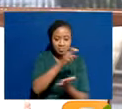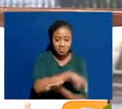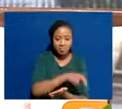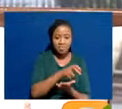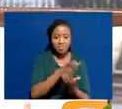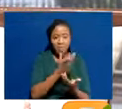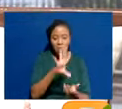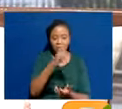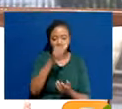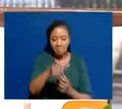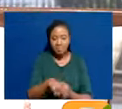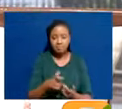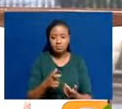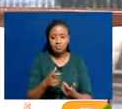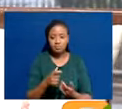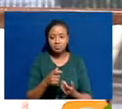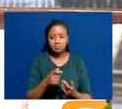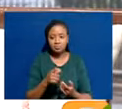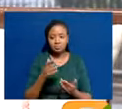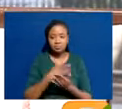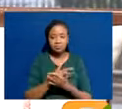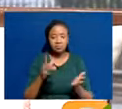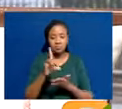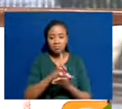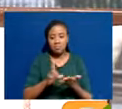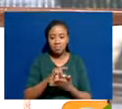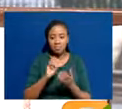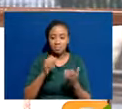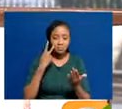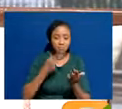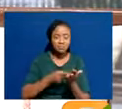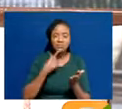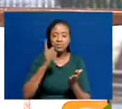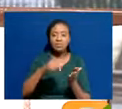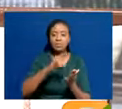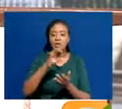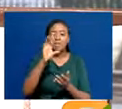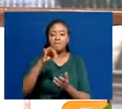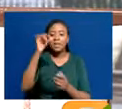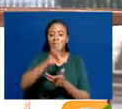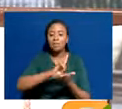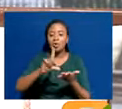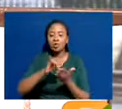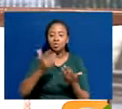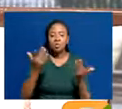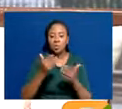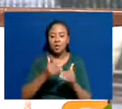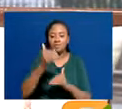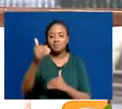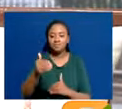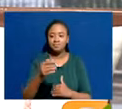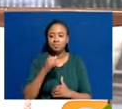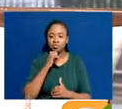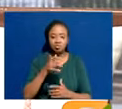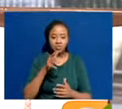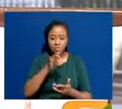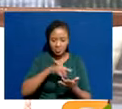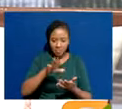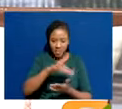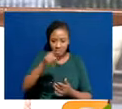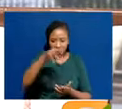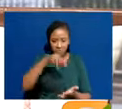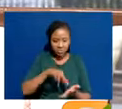them. Every city you've been when you ask for an Uber, it tells you your pickup point will be in X place. Correct. Not just where you stand. Yeah, not in the